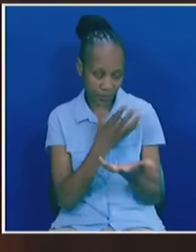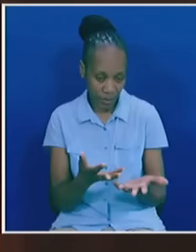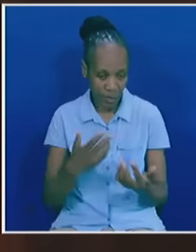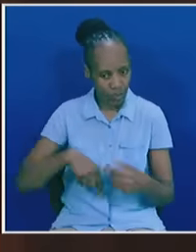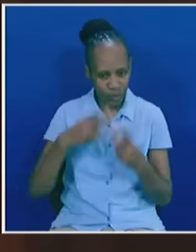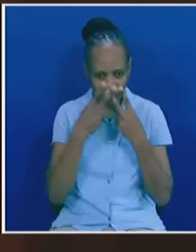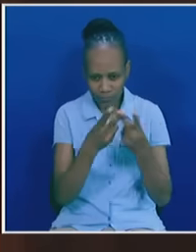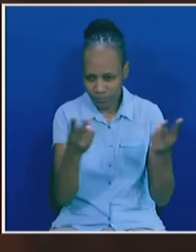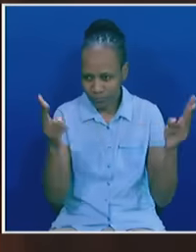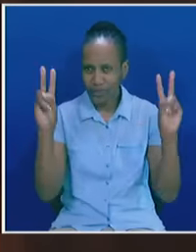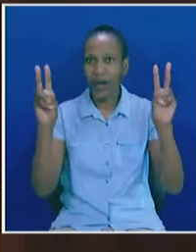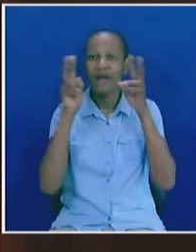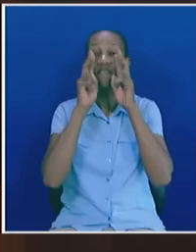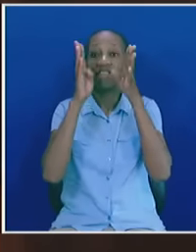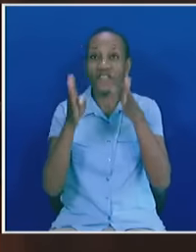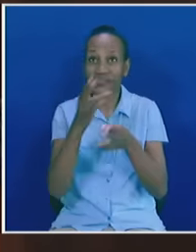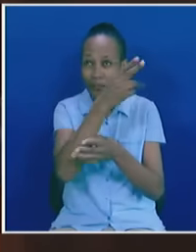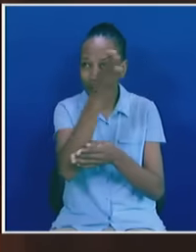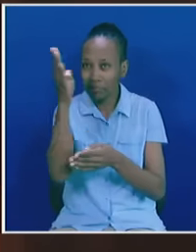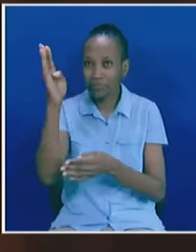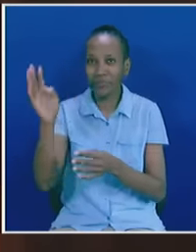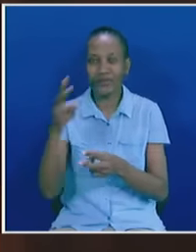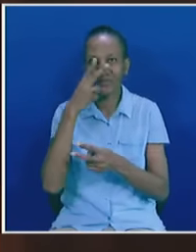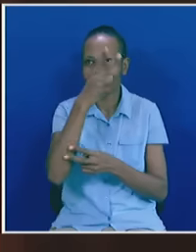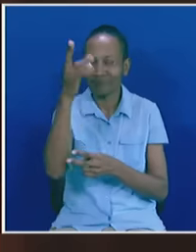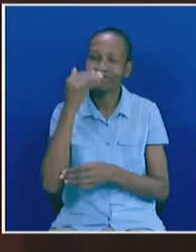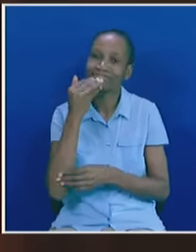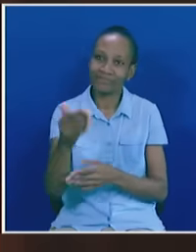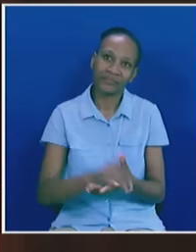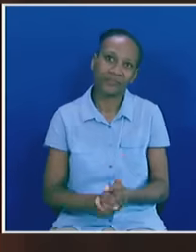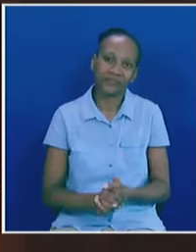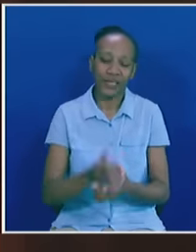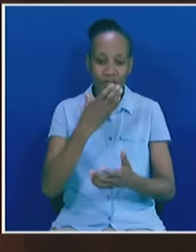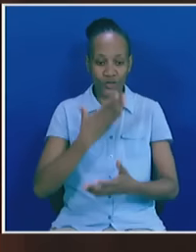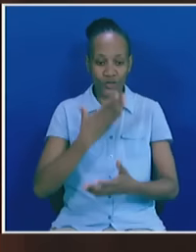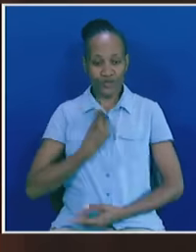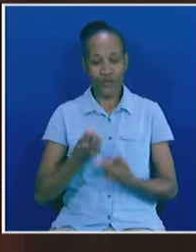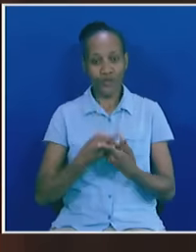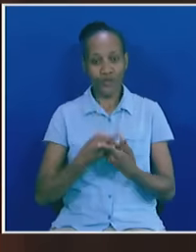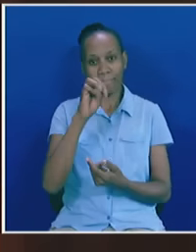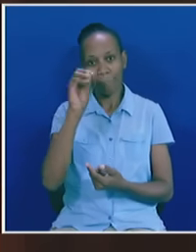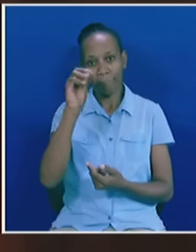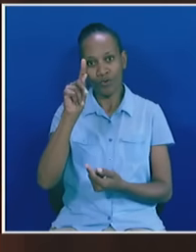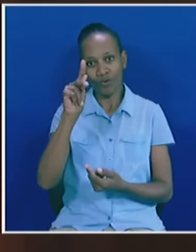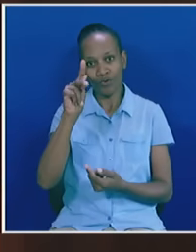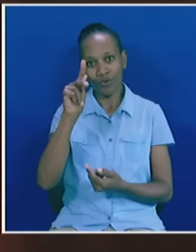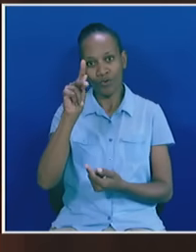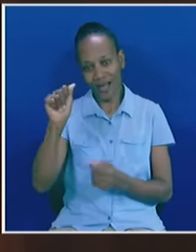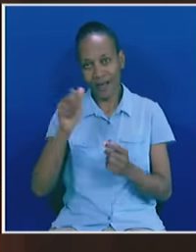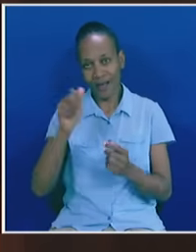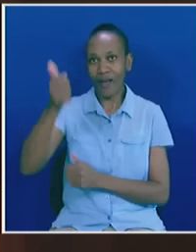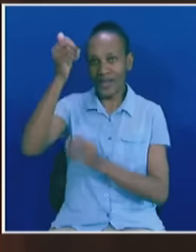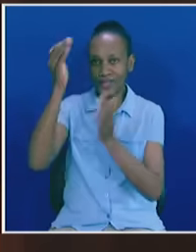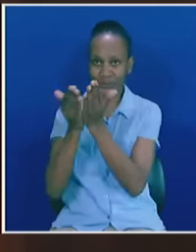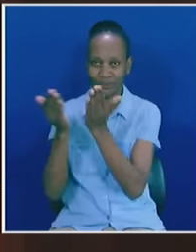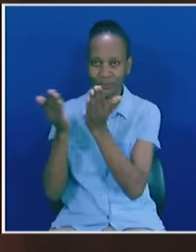acknowledge our special guests for the future pipeline of our country. The students from Morova High School in Tabanchu, we